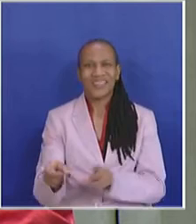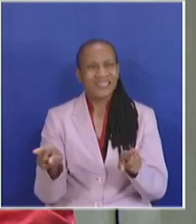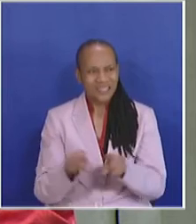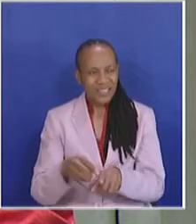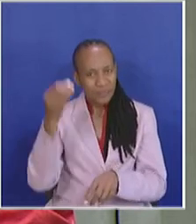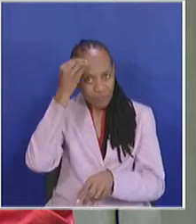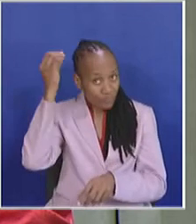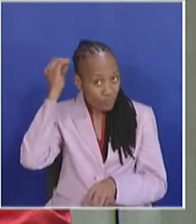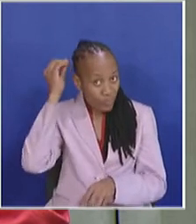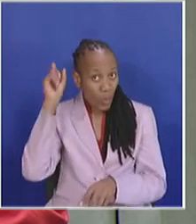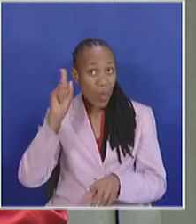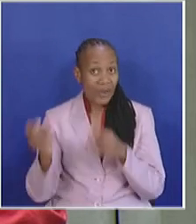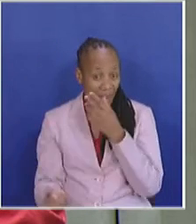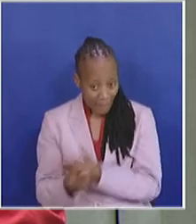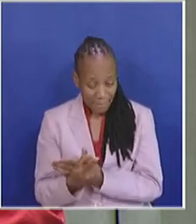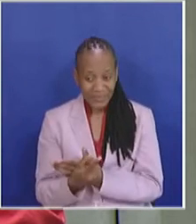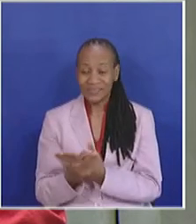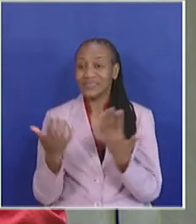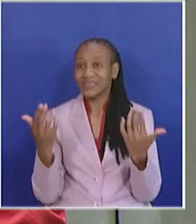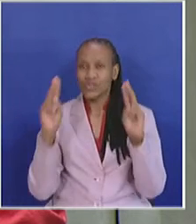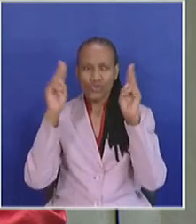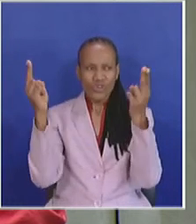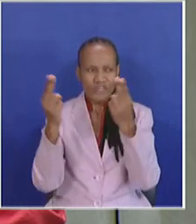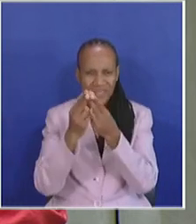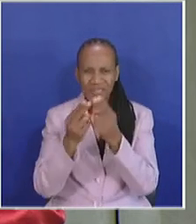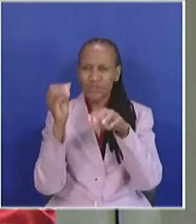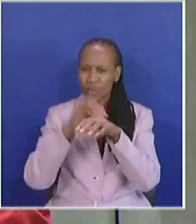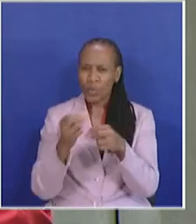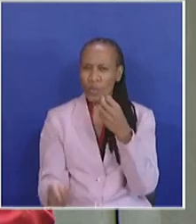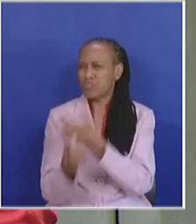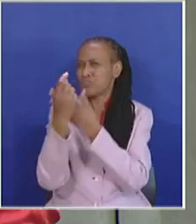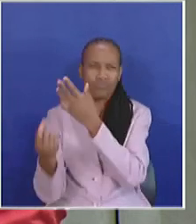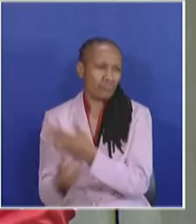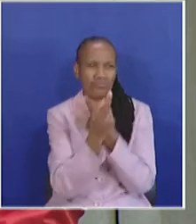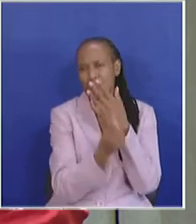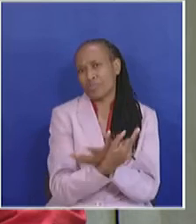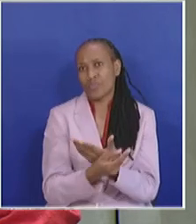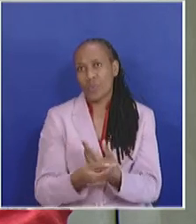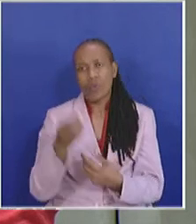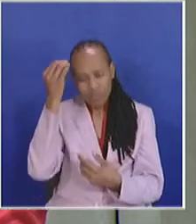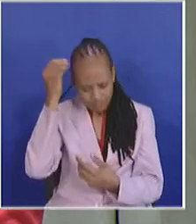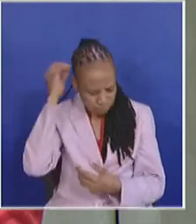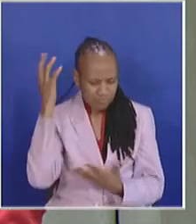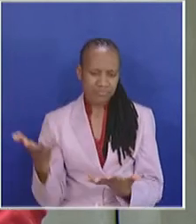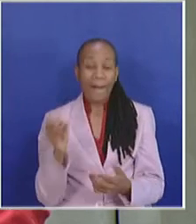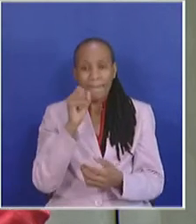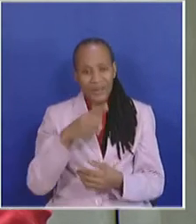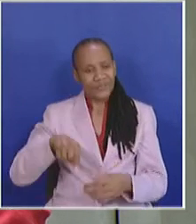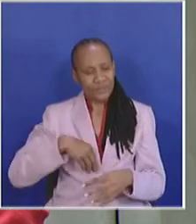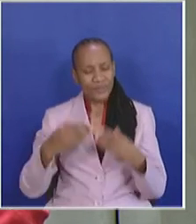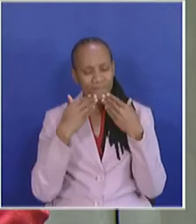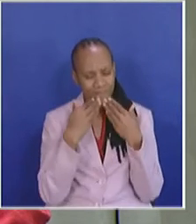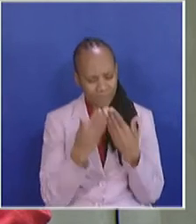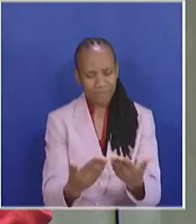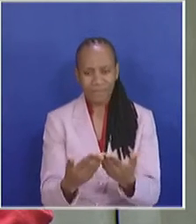activism emerging in number of our higher institutions. However, we appreciate the